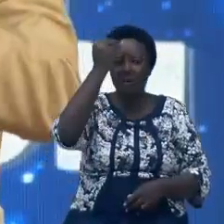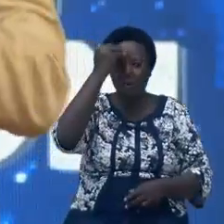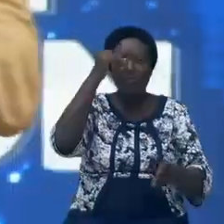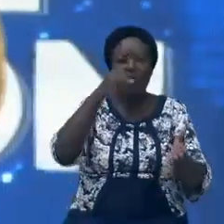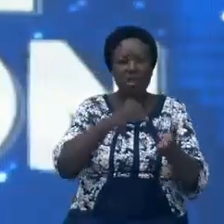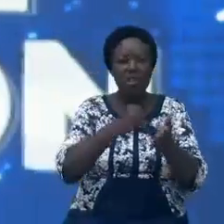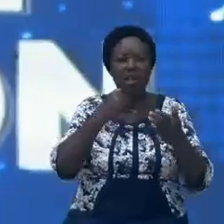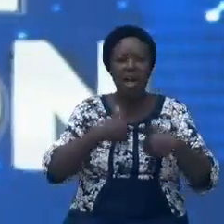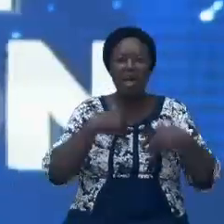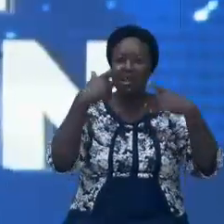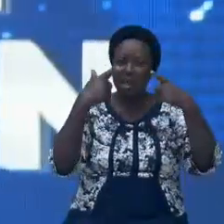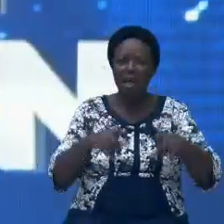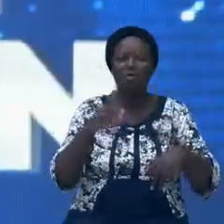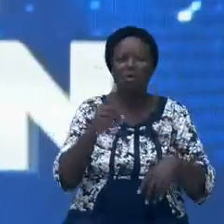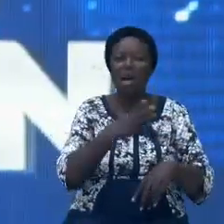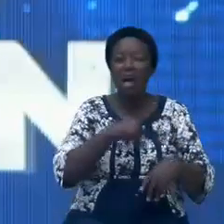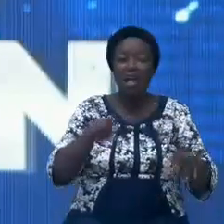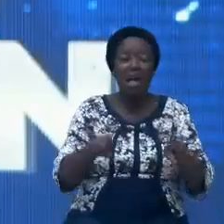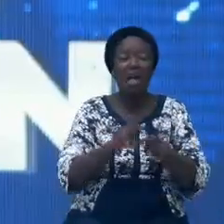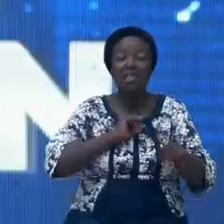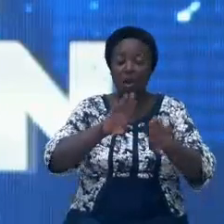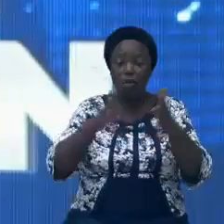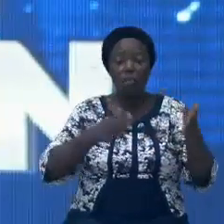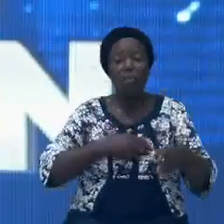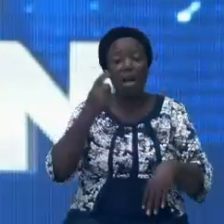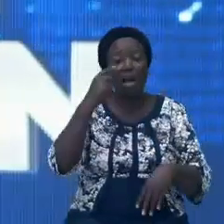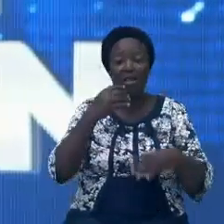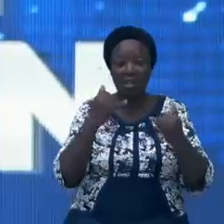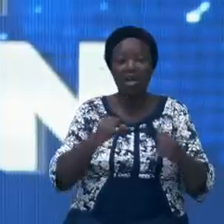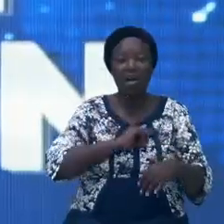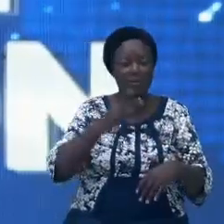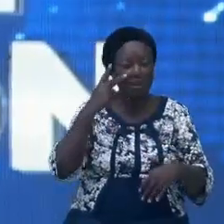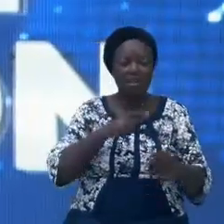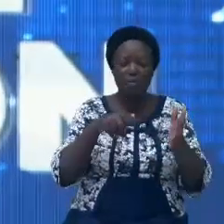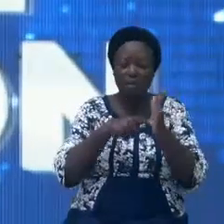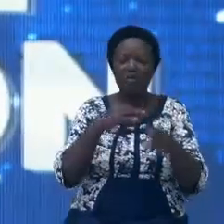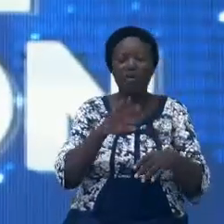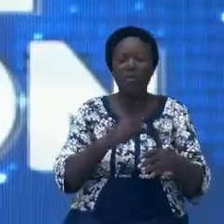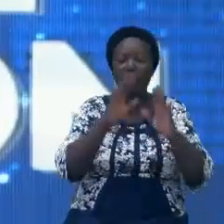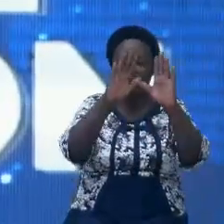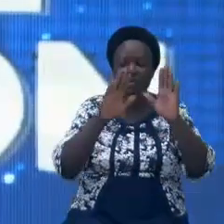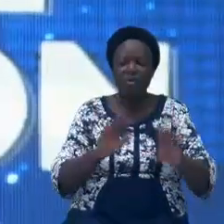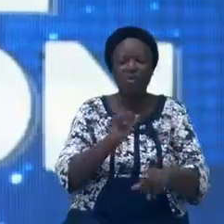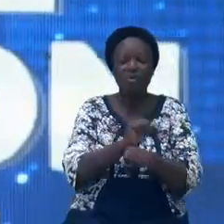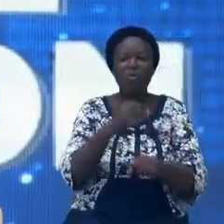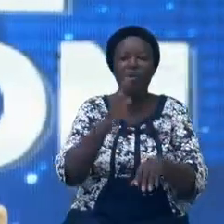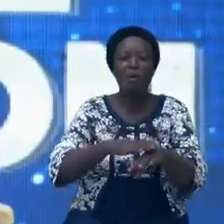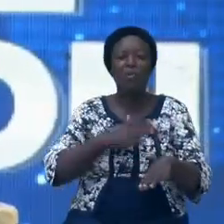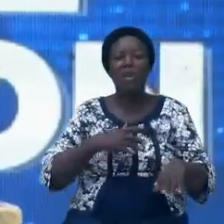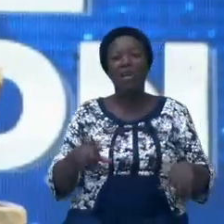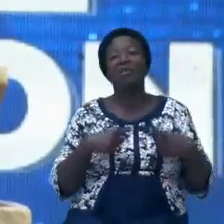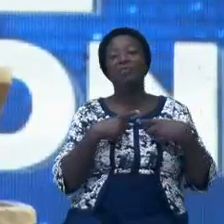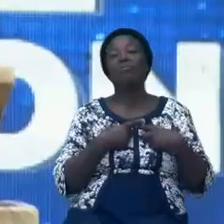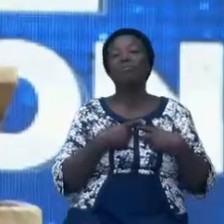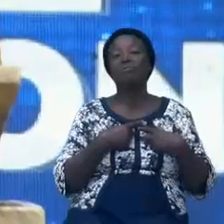tell yourself, I know it has happened. And as I open my eyes now, I will see